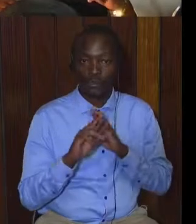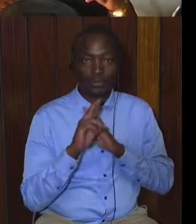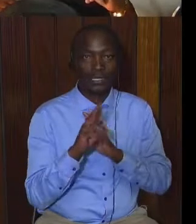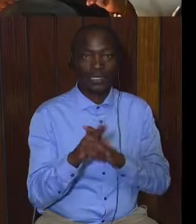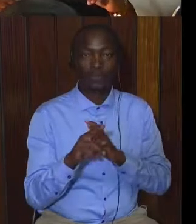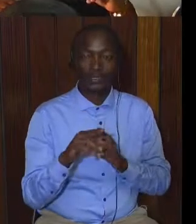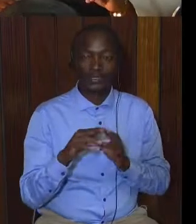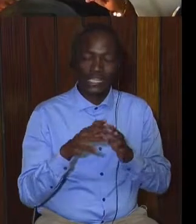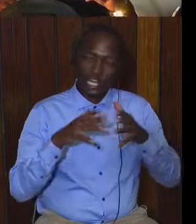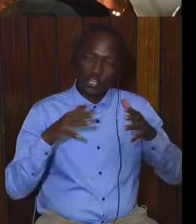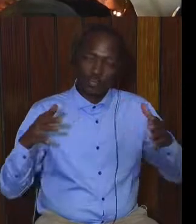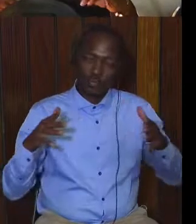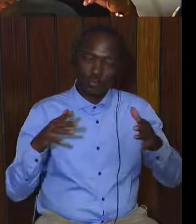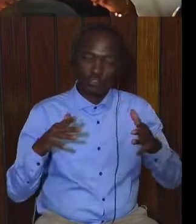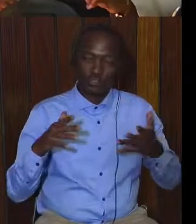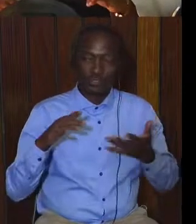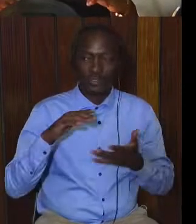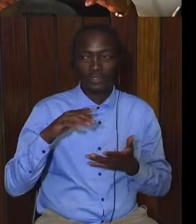a huge